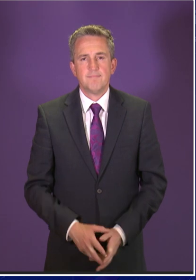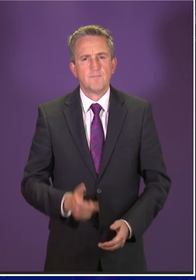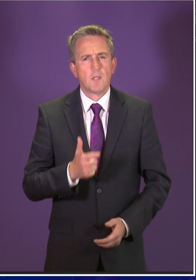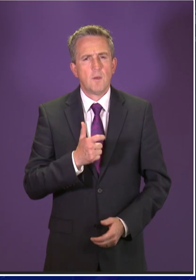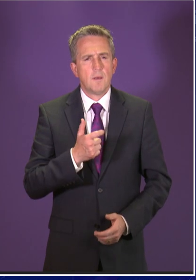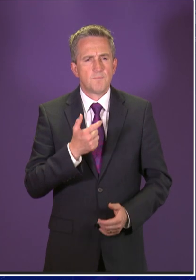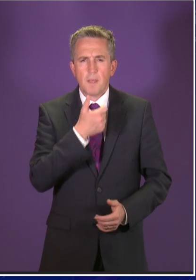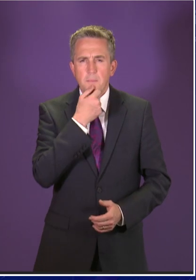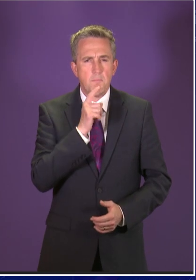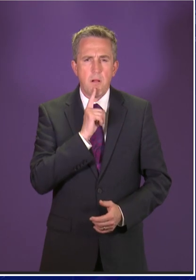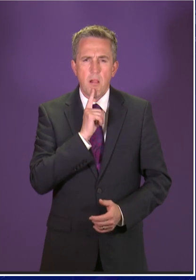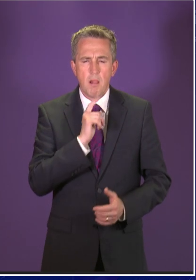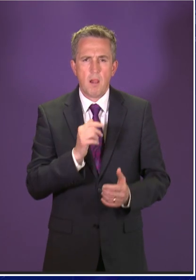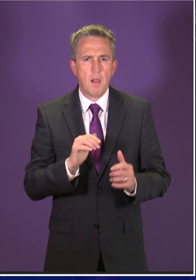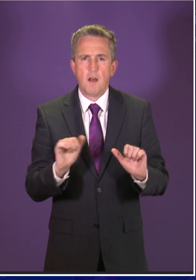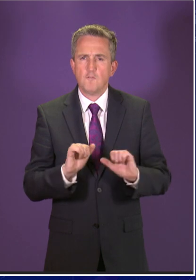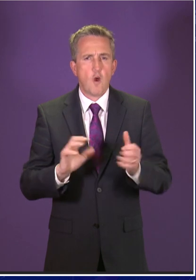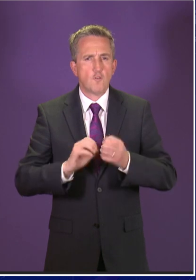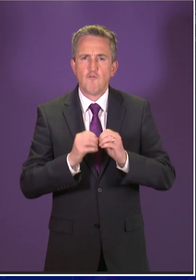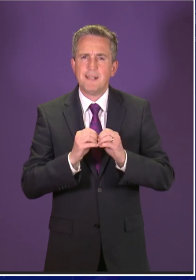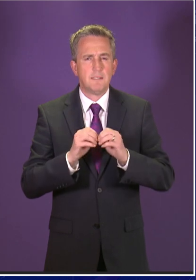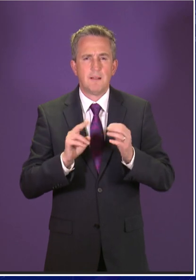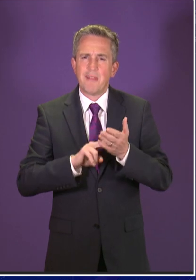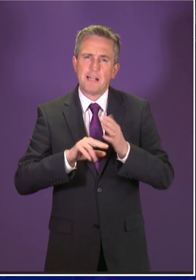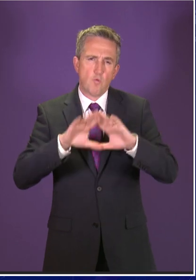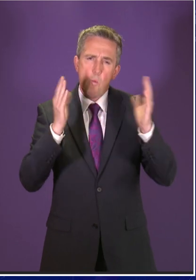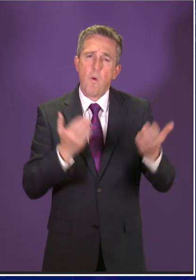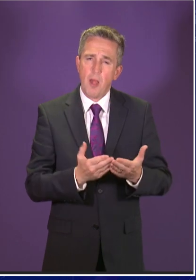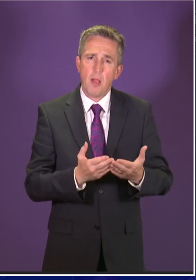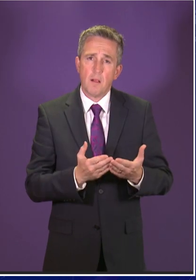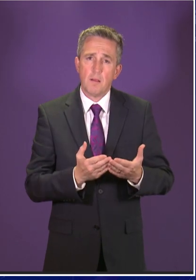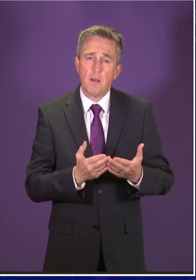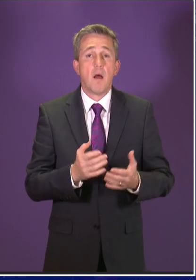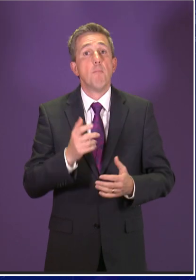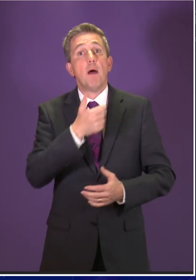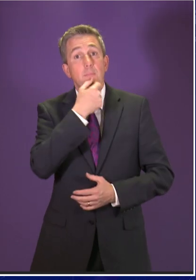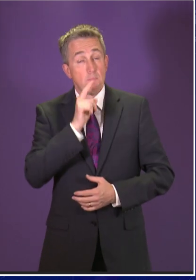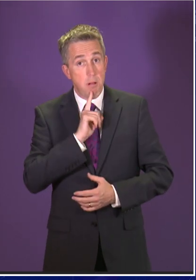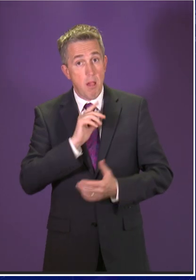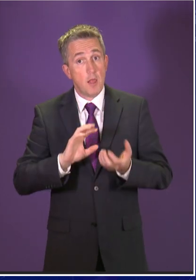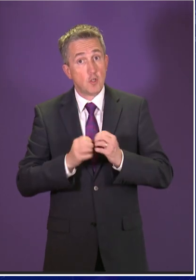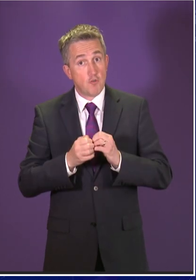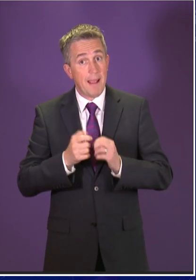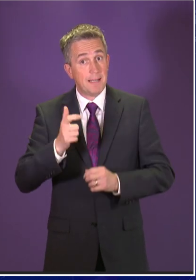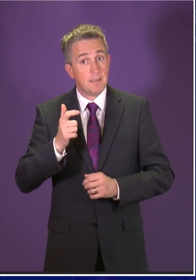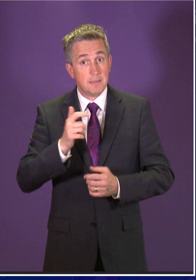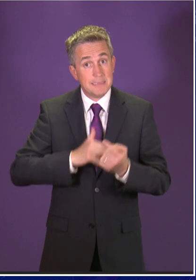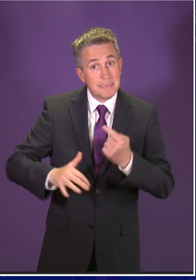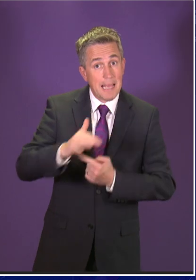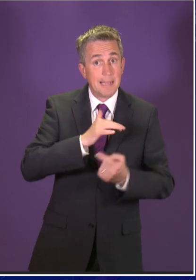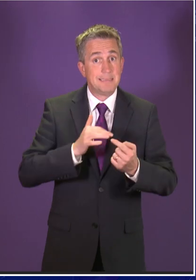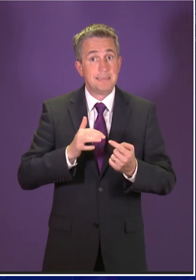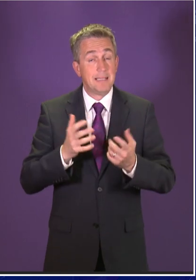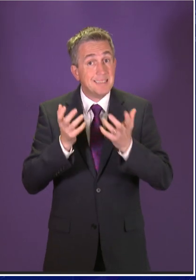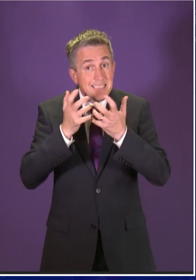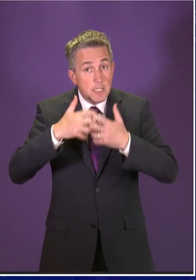Humans have not created the natural world, but they indeed have created the human society, science, and